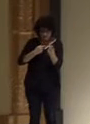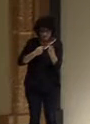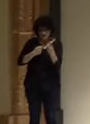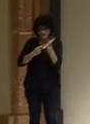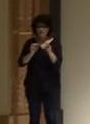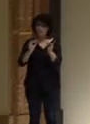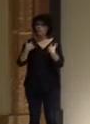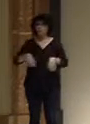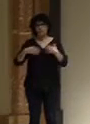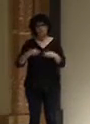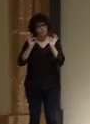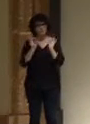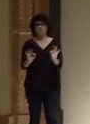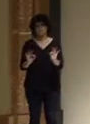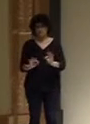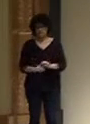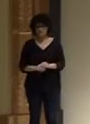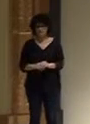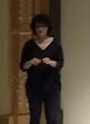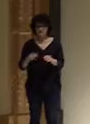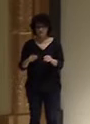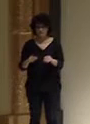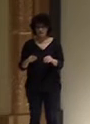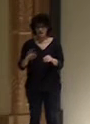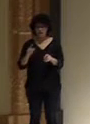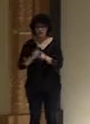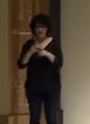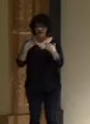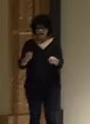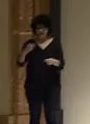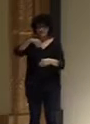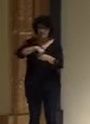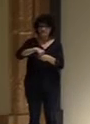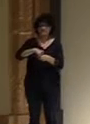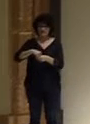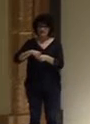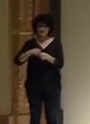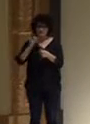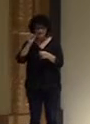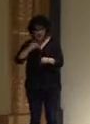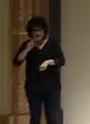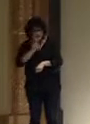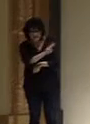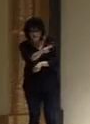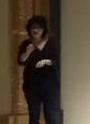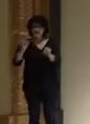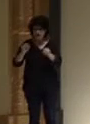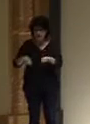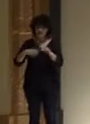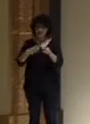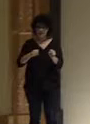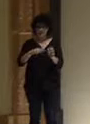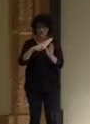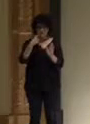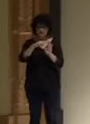There are many people who helped us to make possible this adventure and would be an endless list of names to mention. However, I